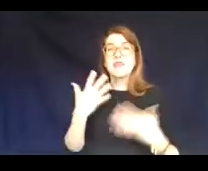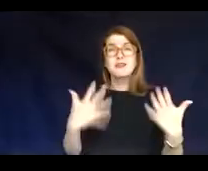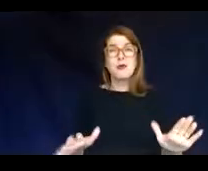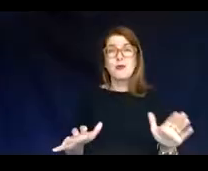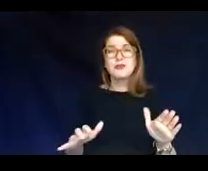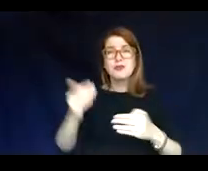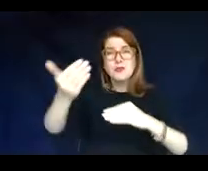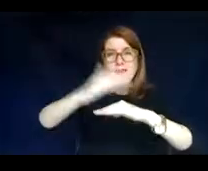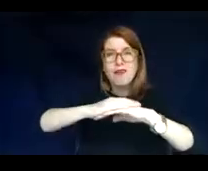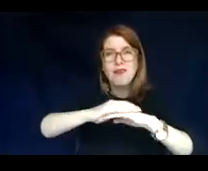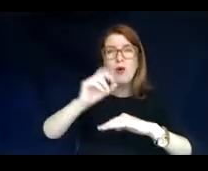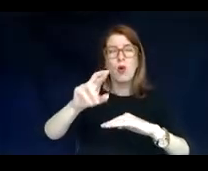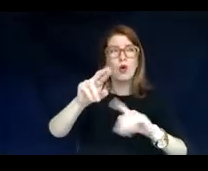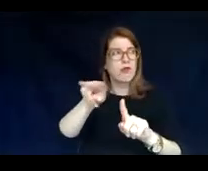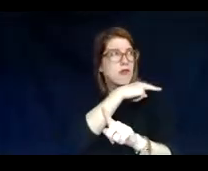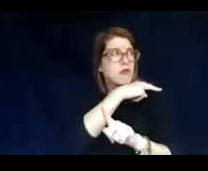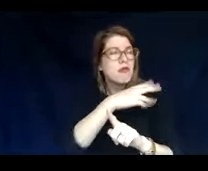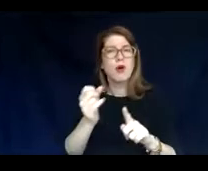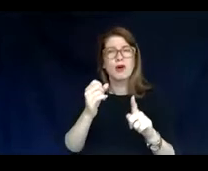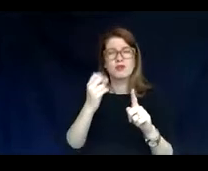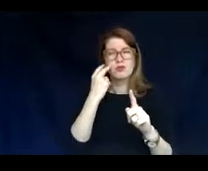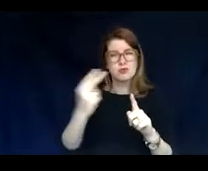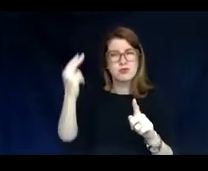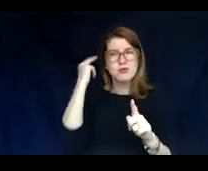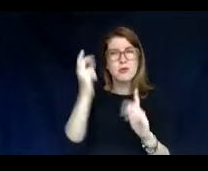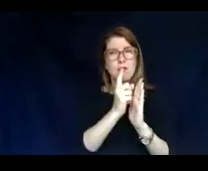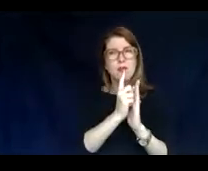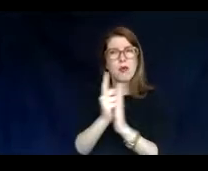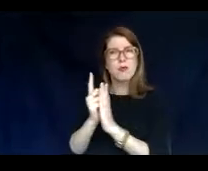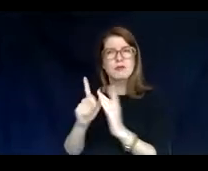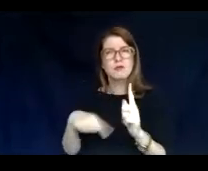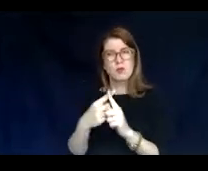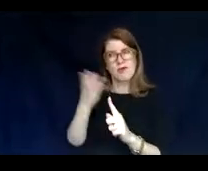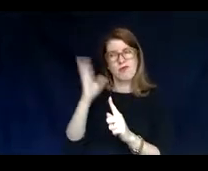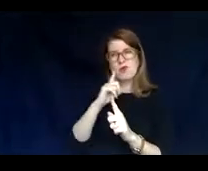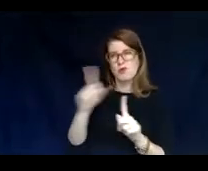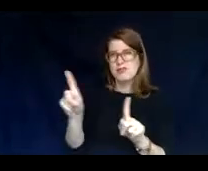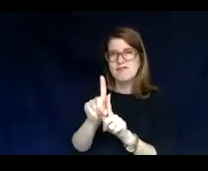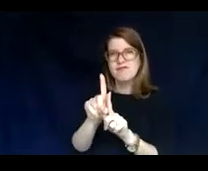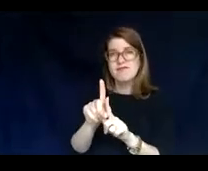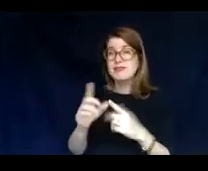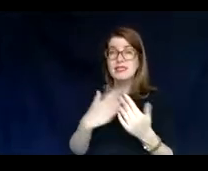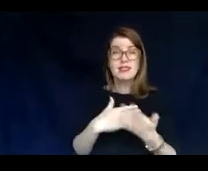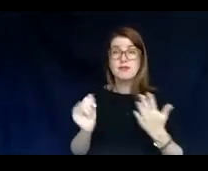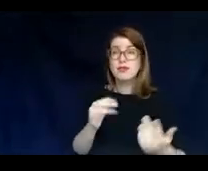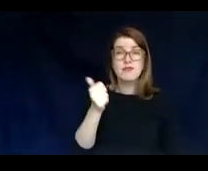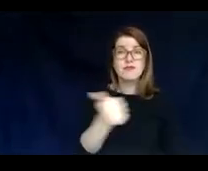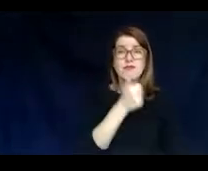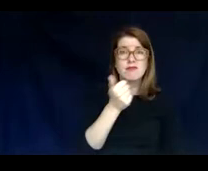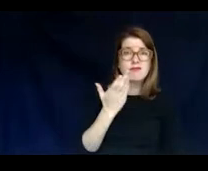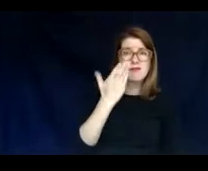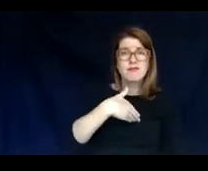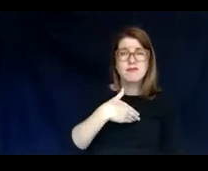to focus in this moment on those times in your life where God was there for you, even if you didn't realize that. Think about